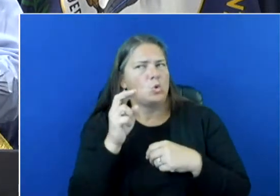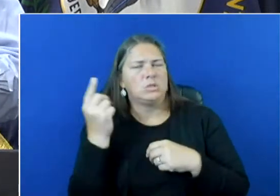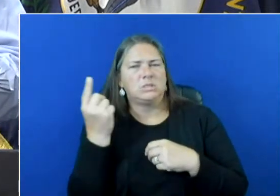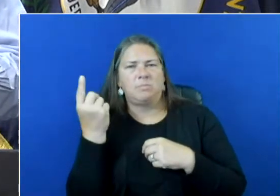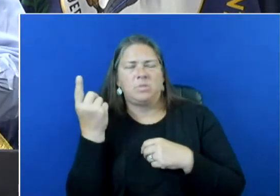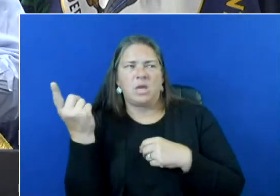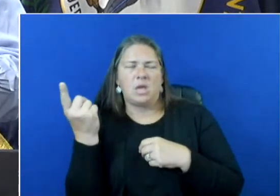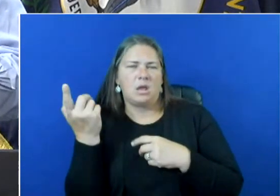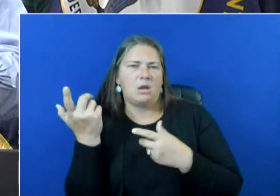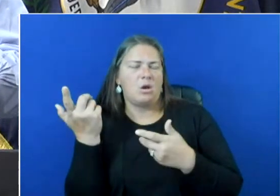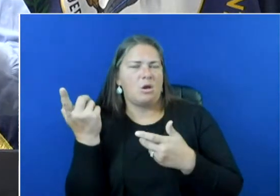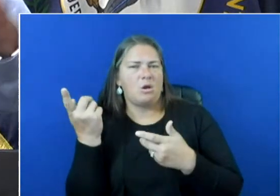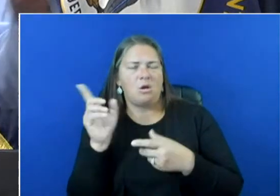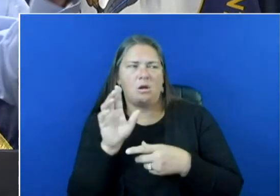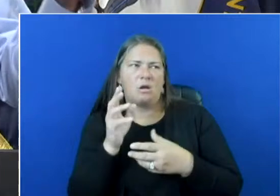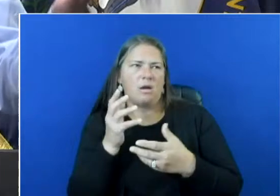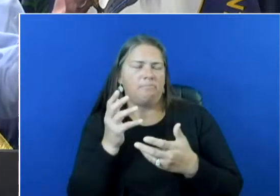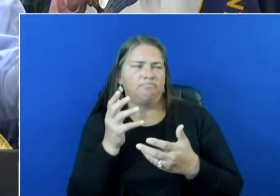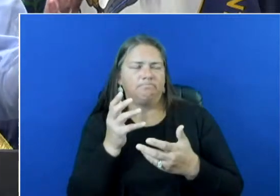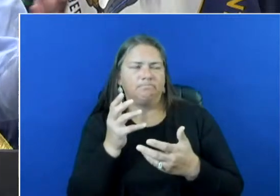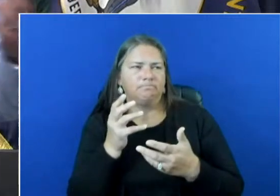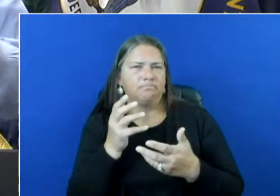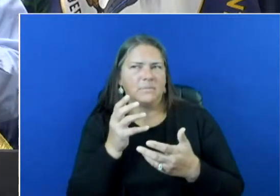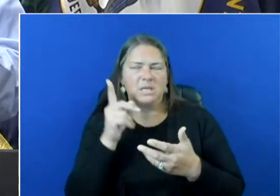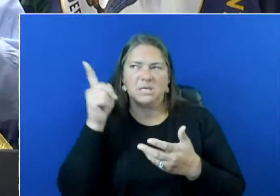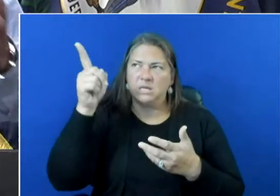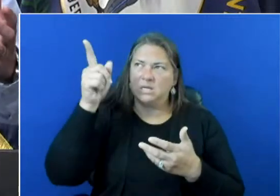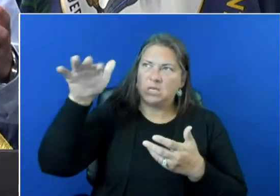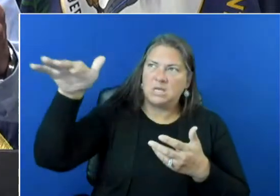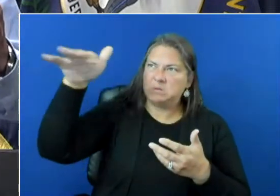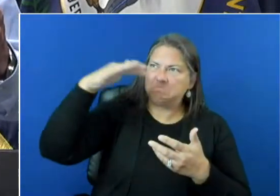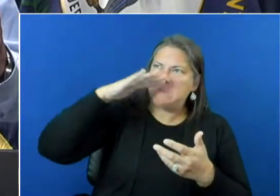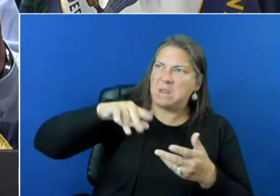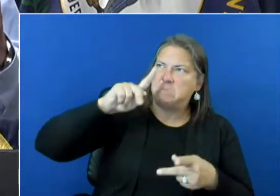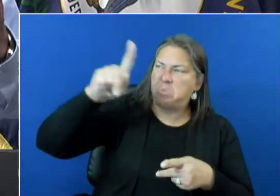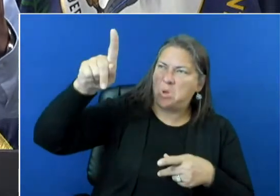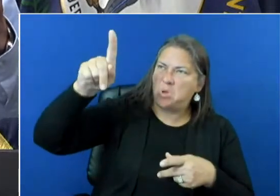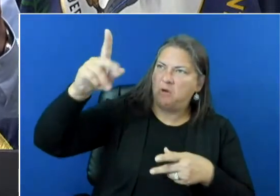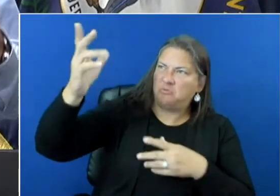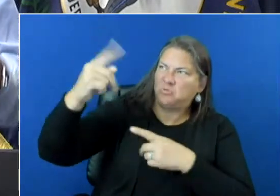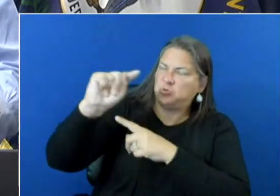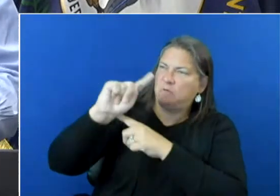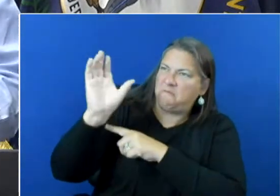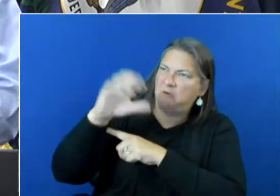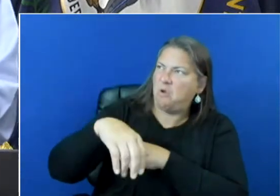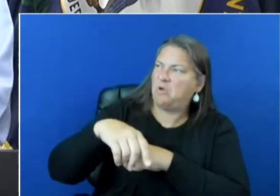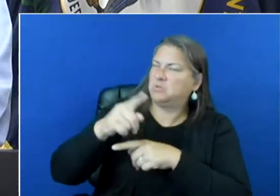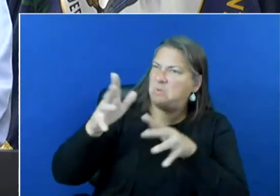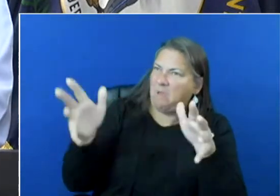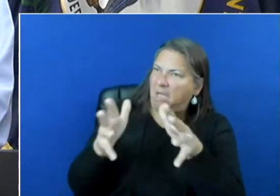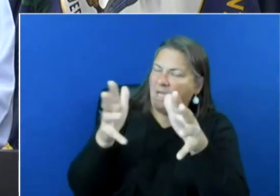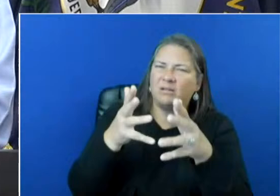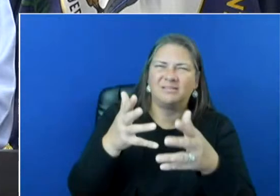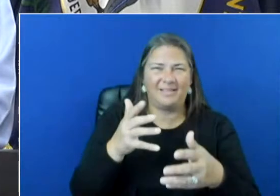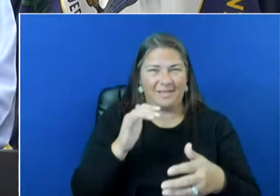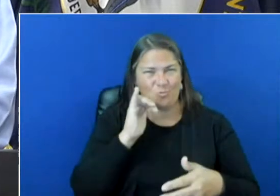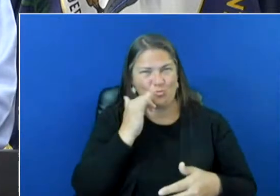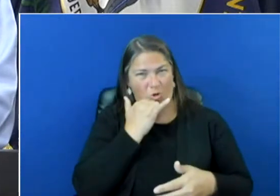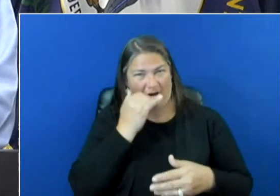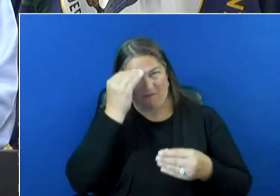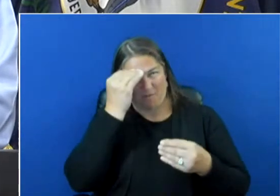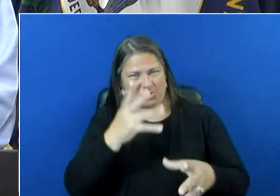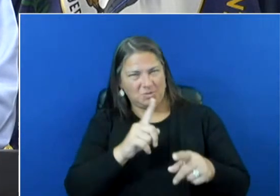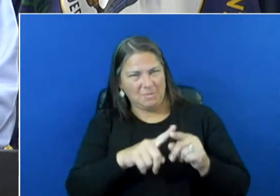by bad people. Again, it's misinformation, and it kills people, but bad examples do